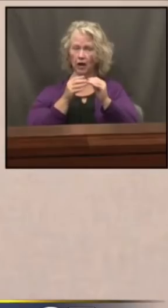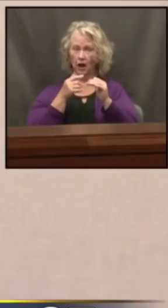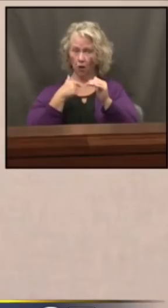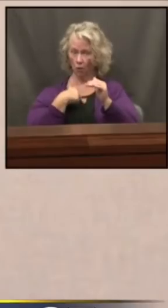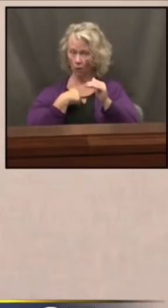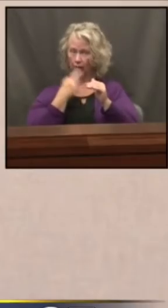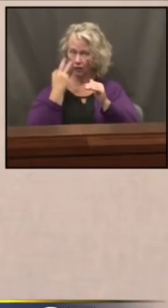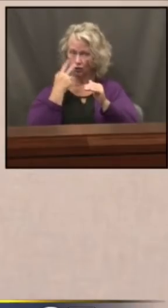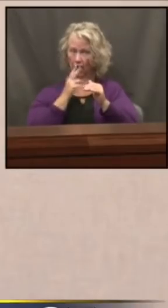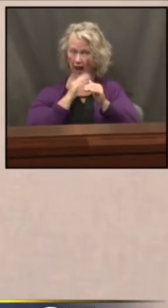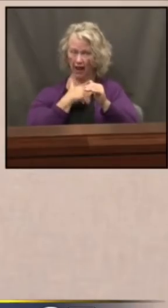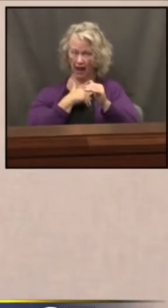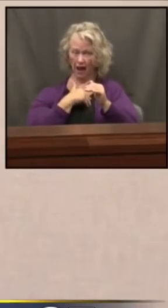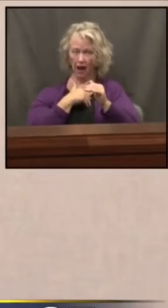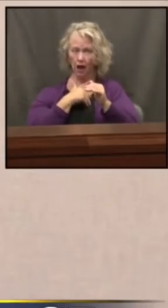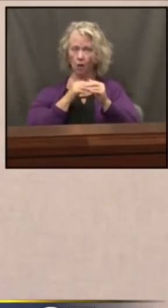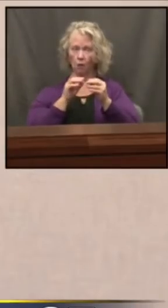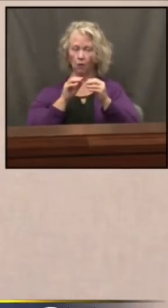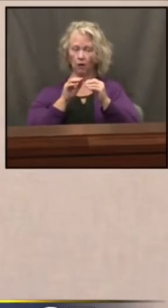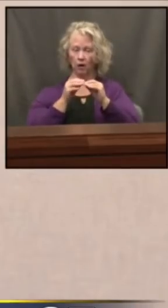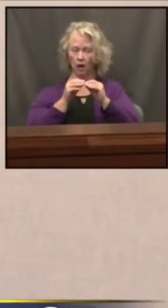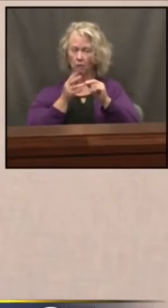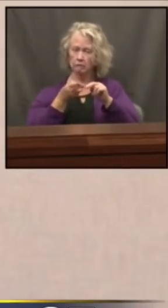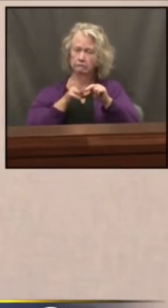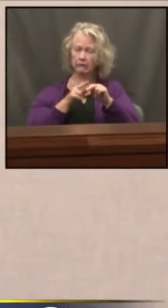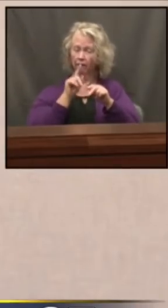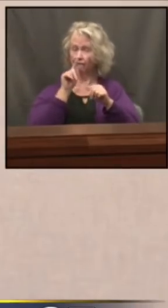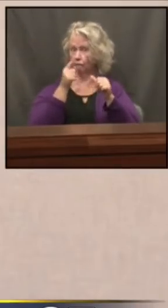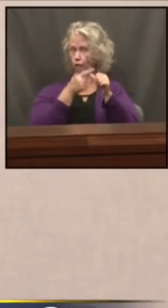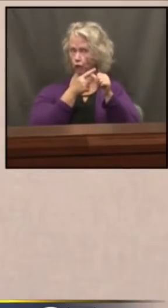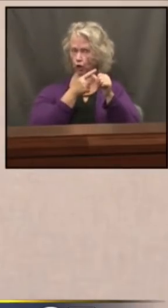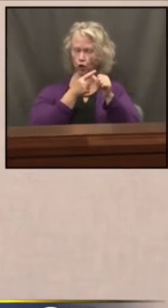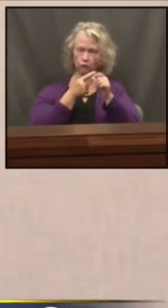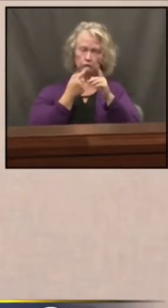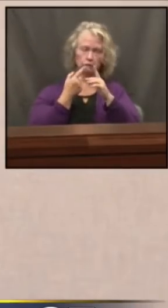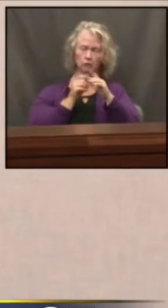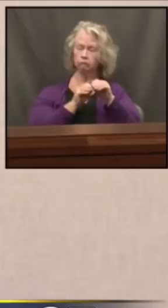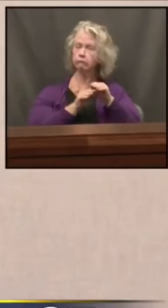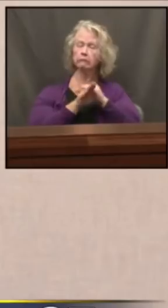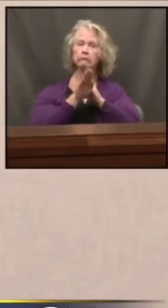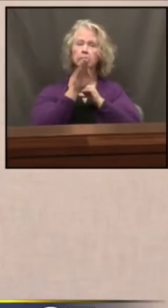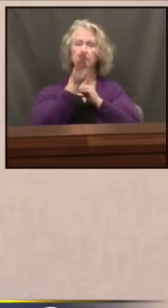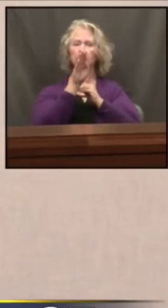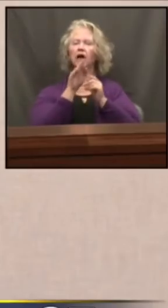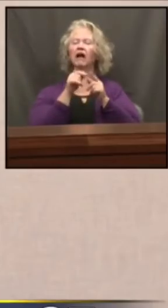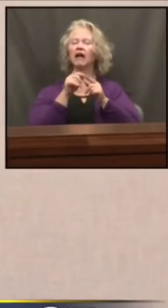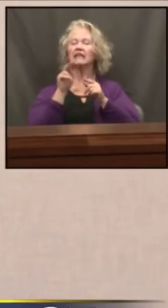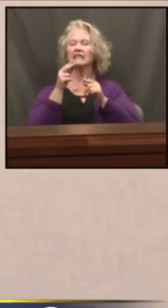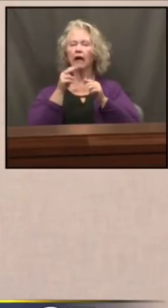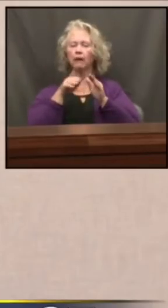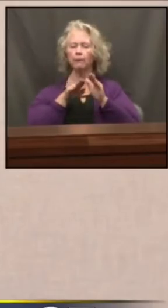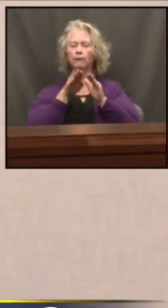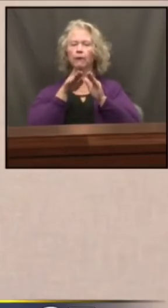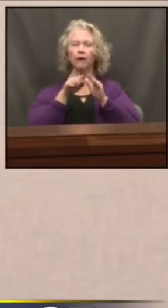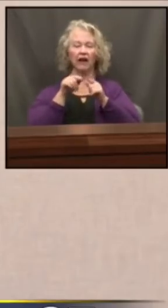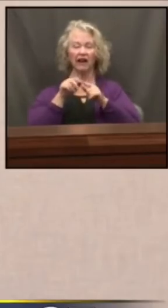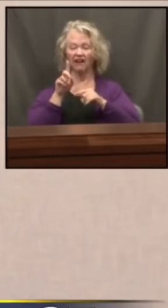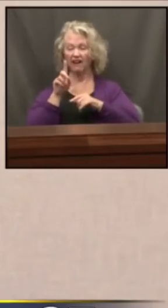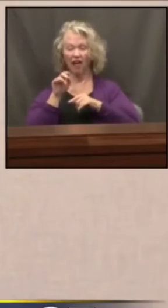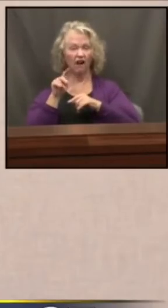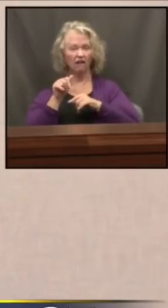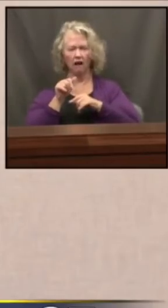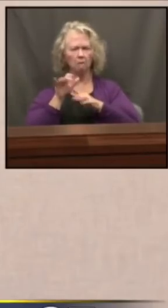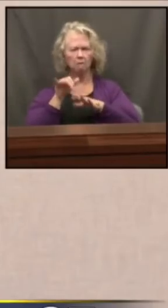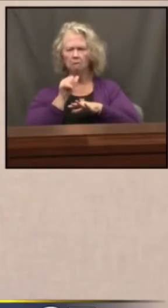in hospitalizations and deaths in the first wave. The second wave was smaller, and this Delta wave has not hit us like it has